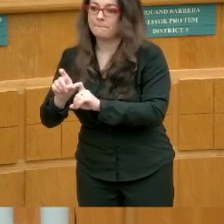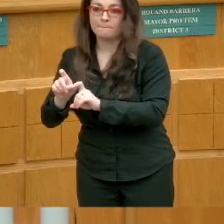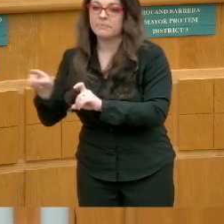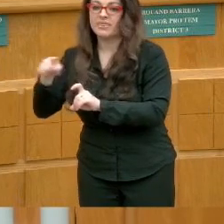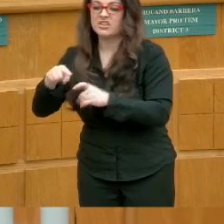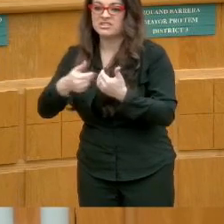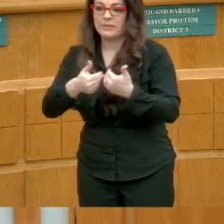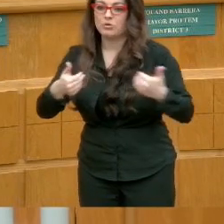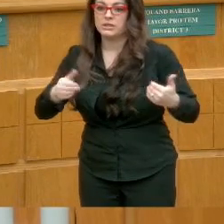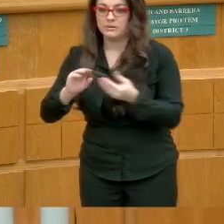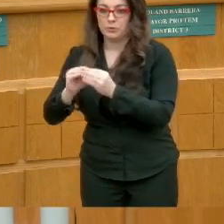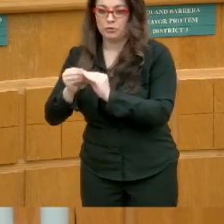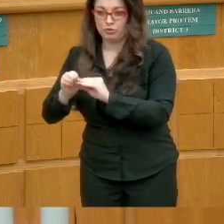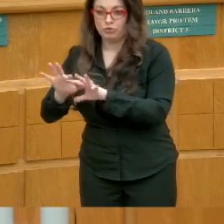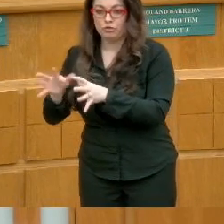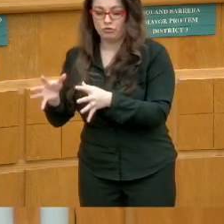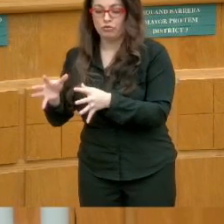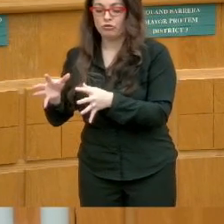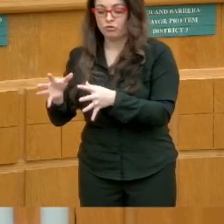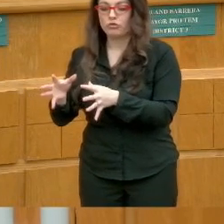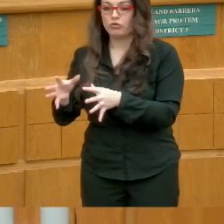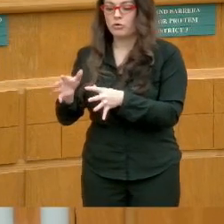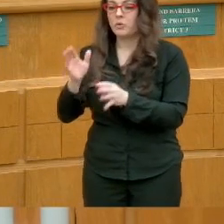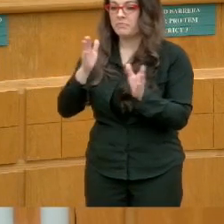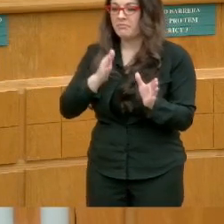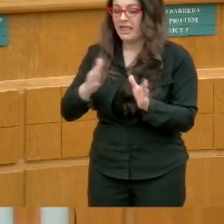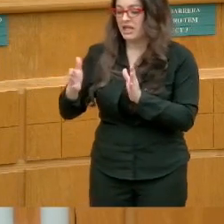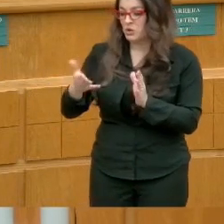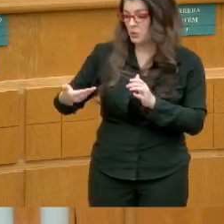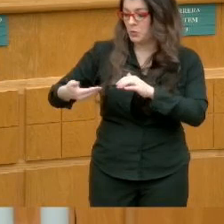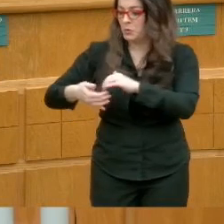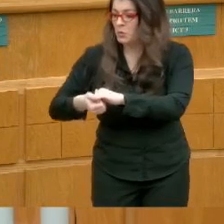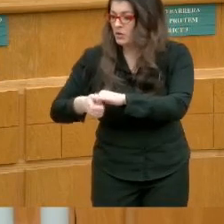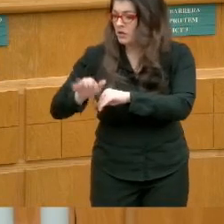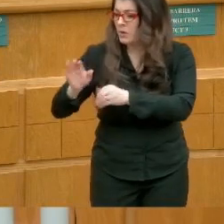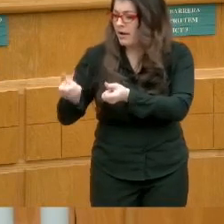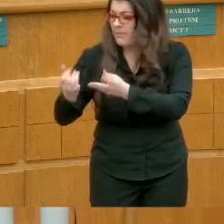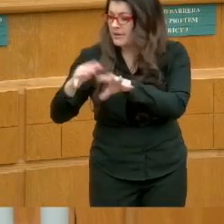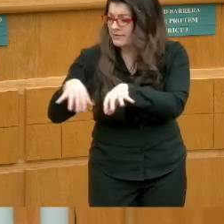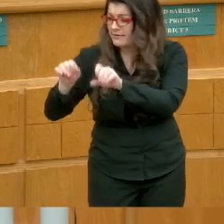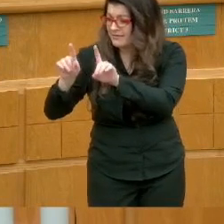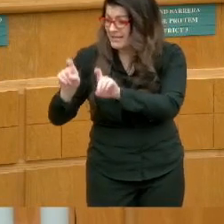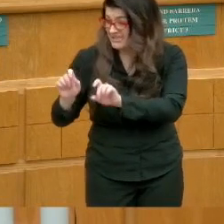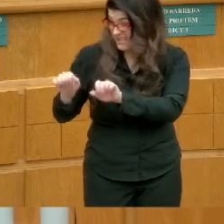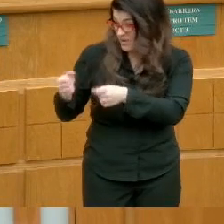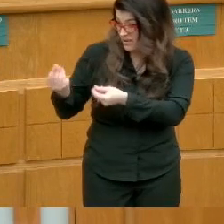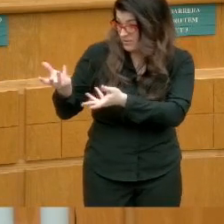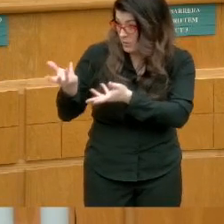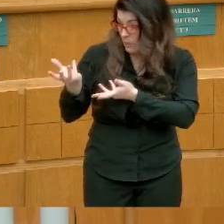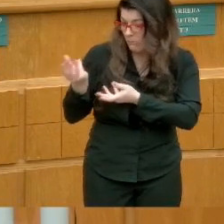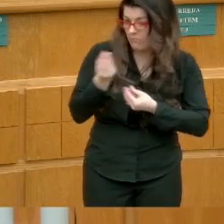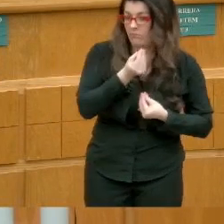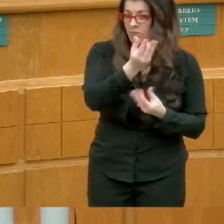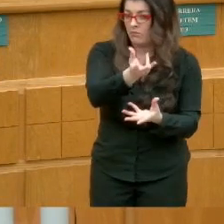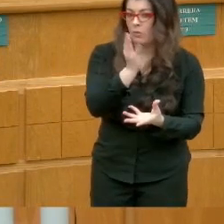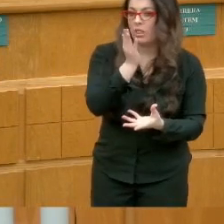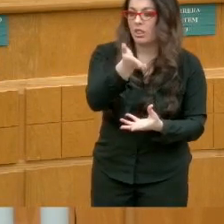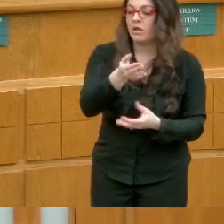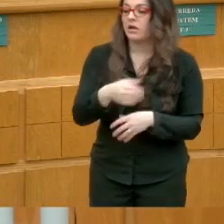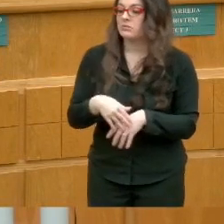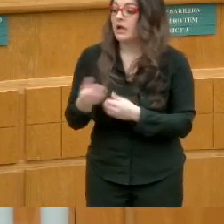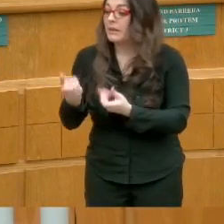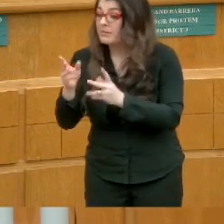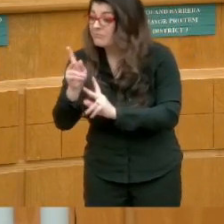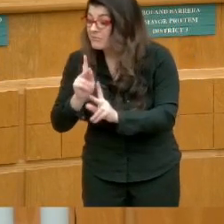testing sites. We're going to work with them to get their information to make sure if they can show us which persons just lived in Nueces